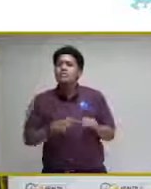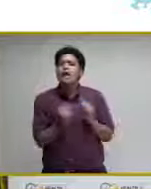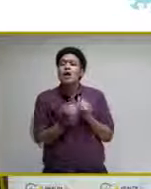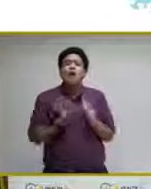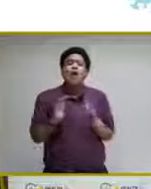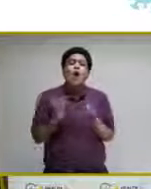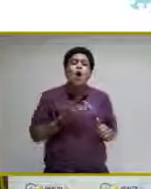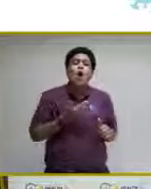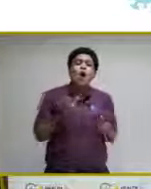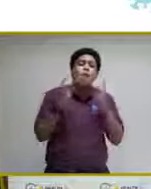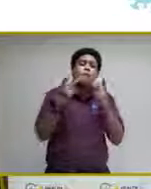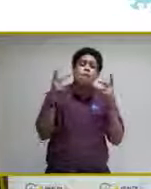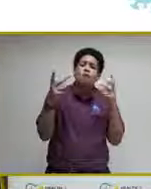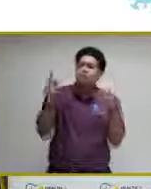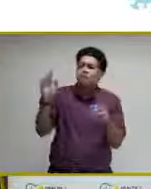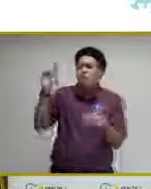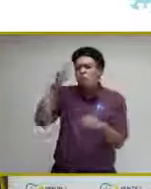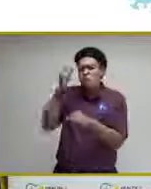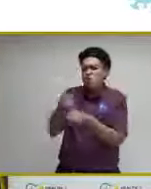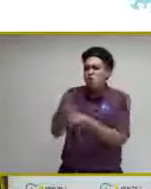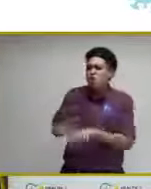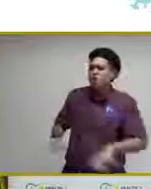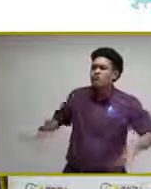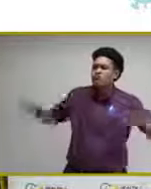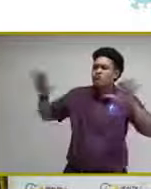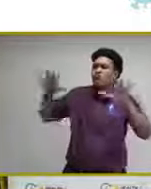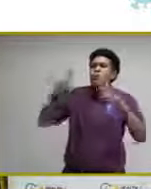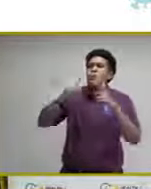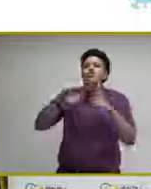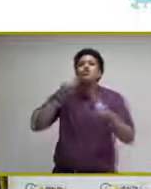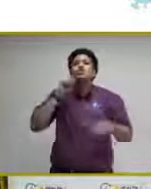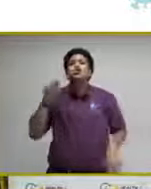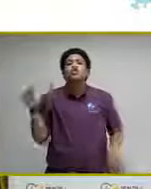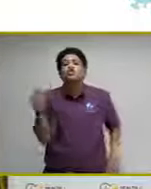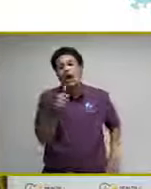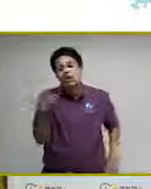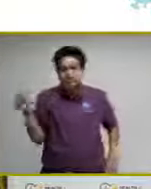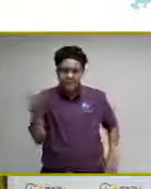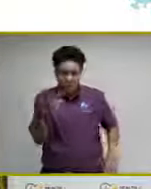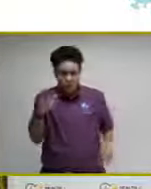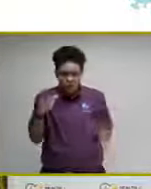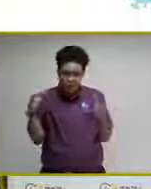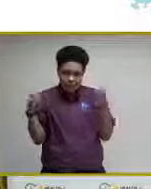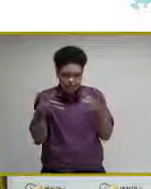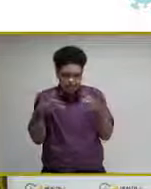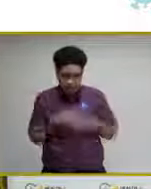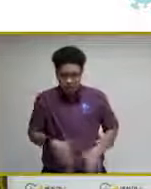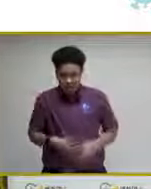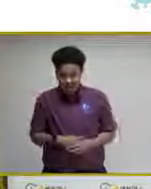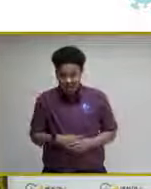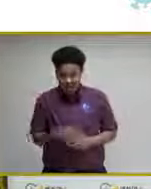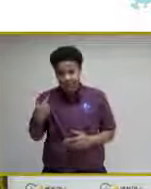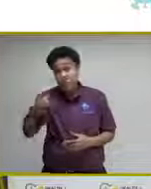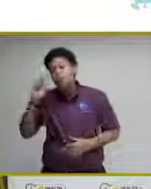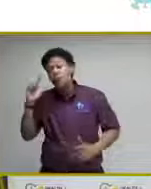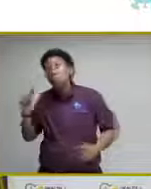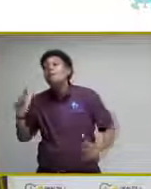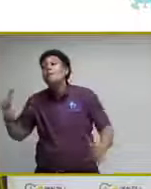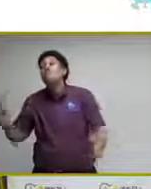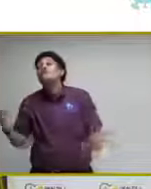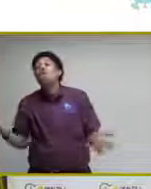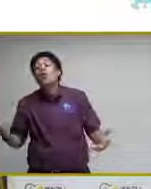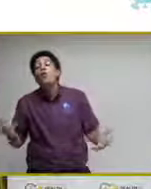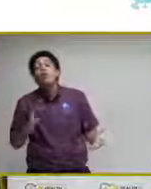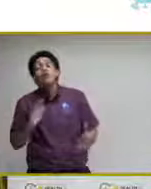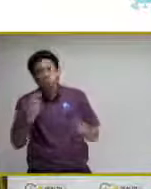our public sector workers and the transportation sector. Then we will move